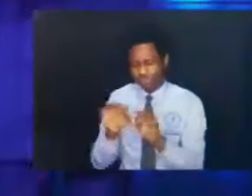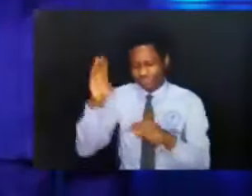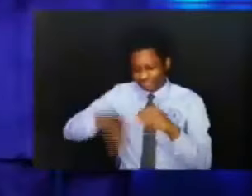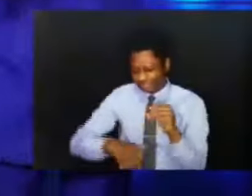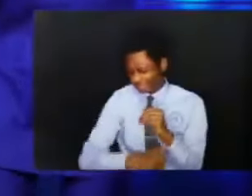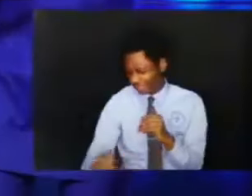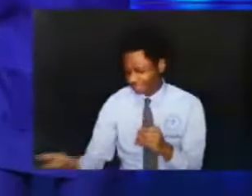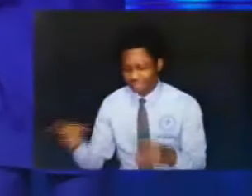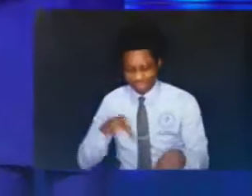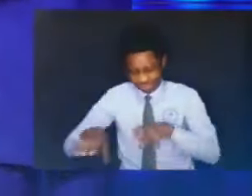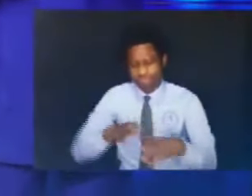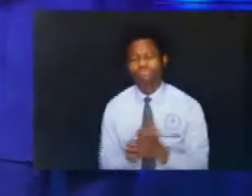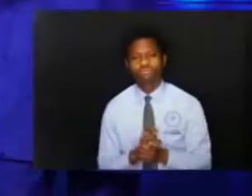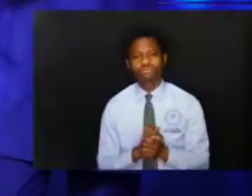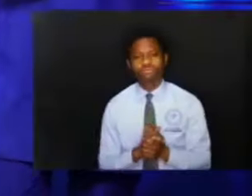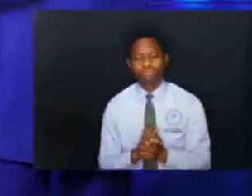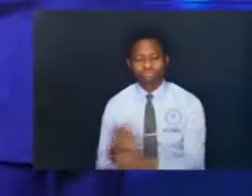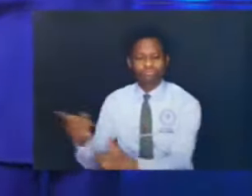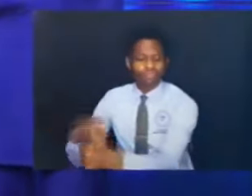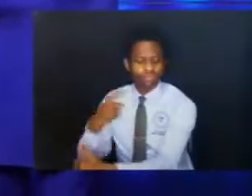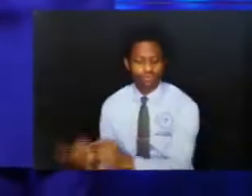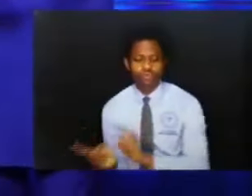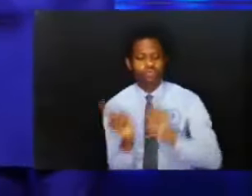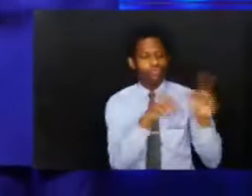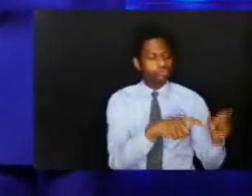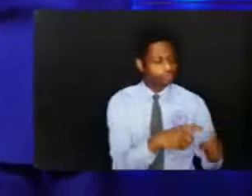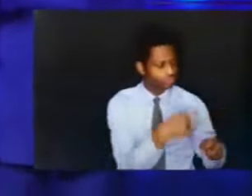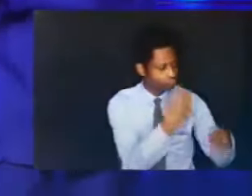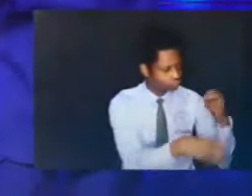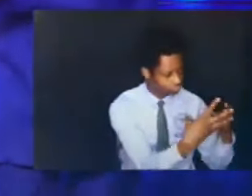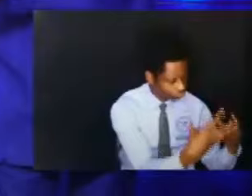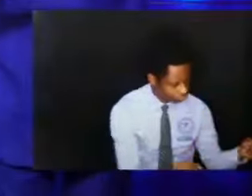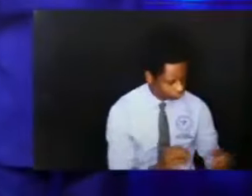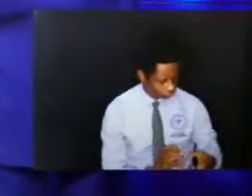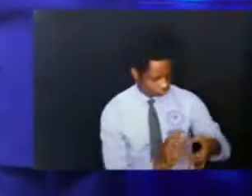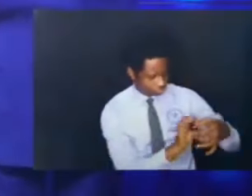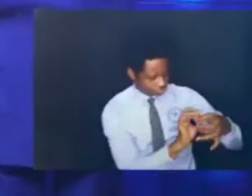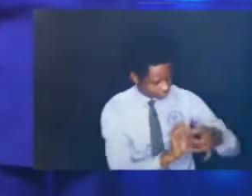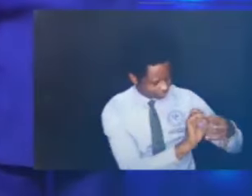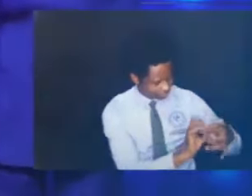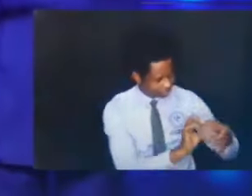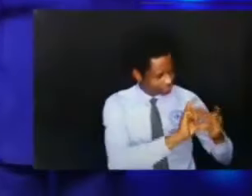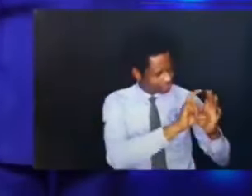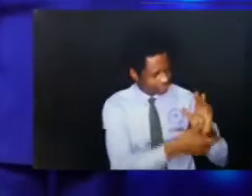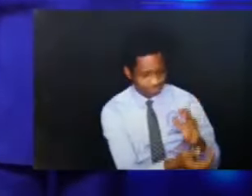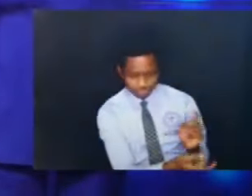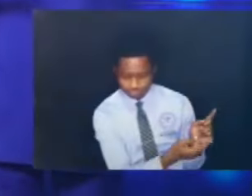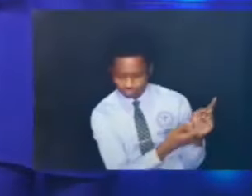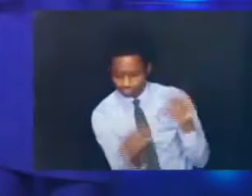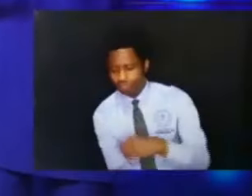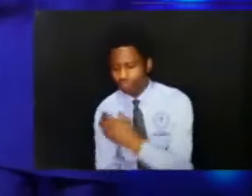Ehia eche bribiara. First go and be reconciled to them. Then come and offer your gifts.